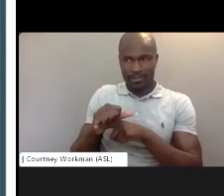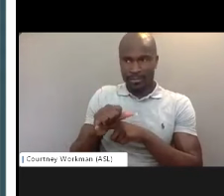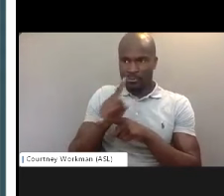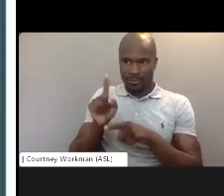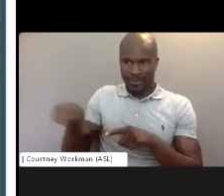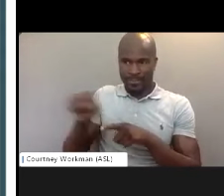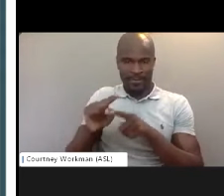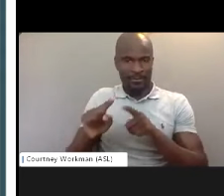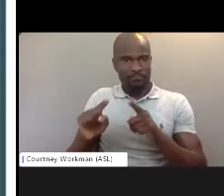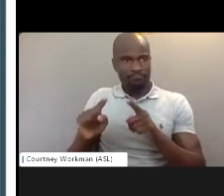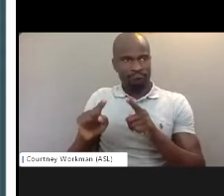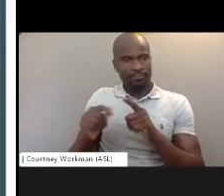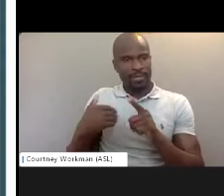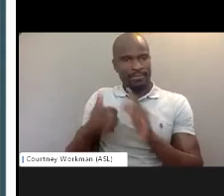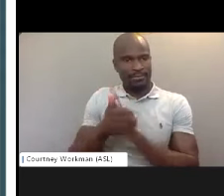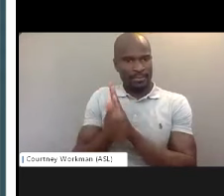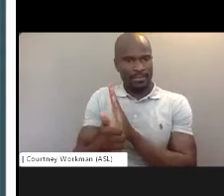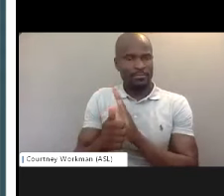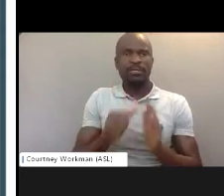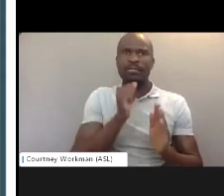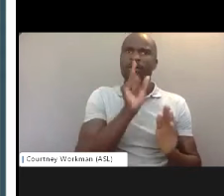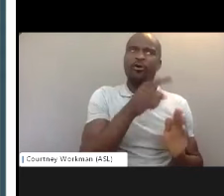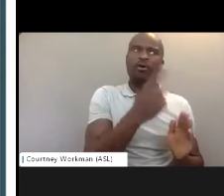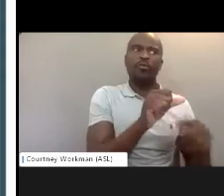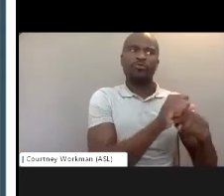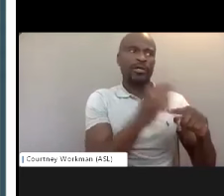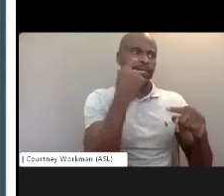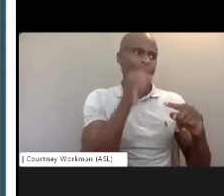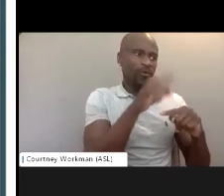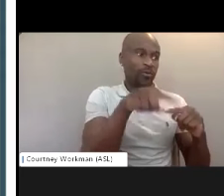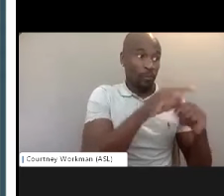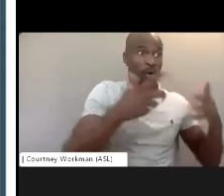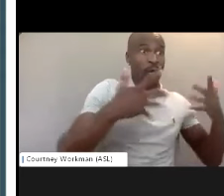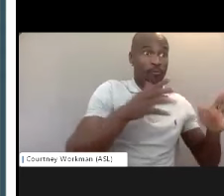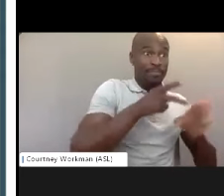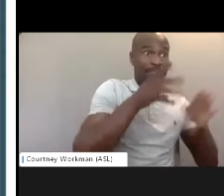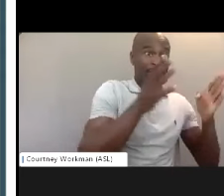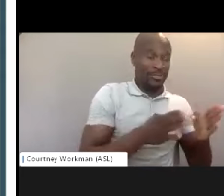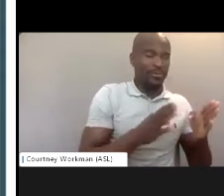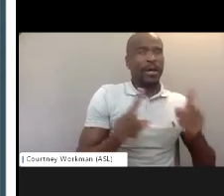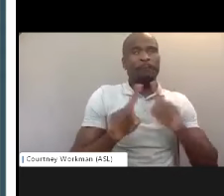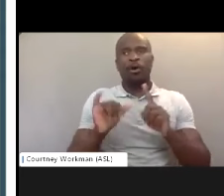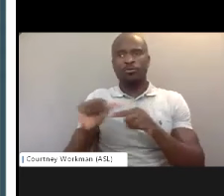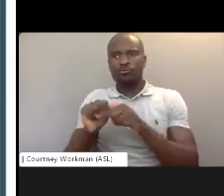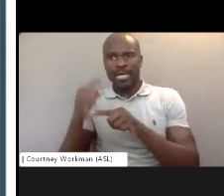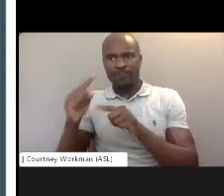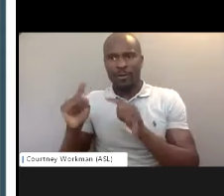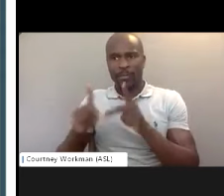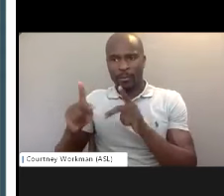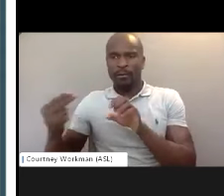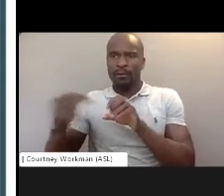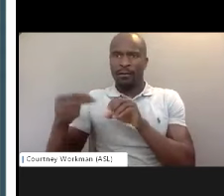pipeline, not just trainings for our existing providers, which we need to do as well. But I think we need to do that. I think we also might